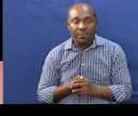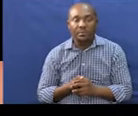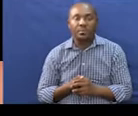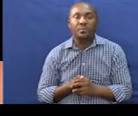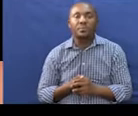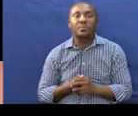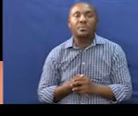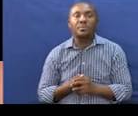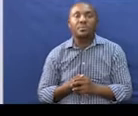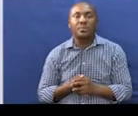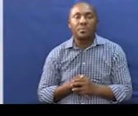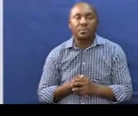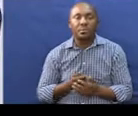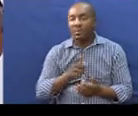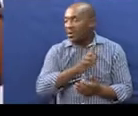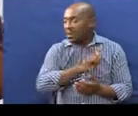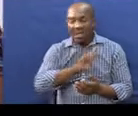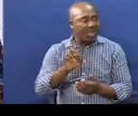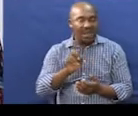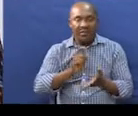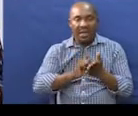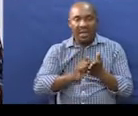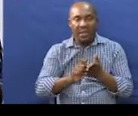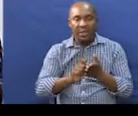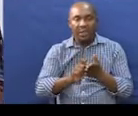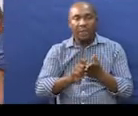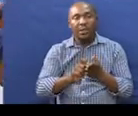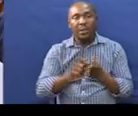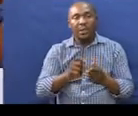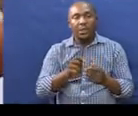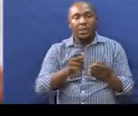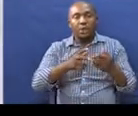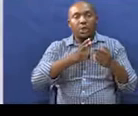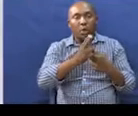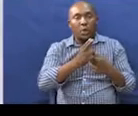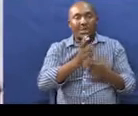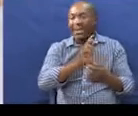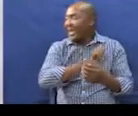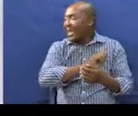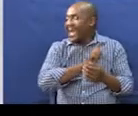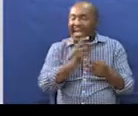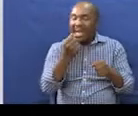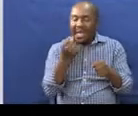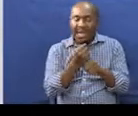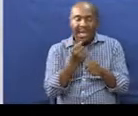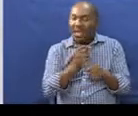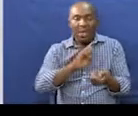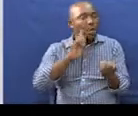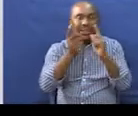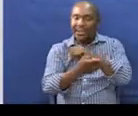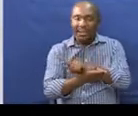Never write the solution did not turn. The solution turned from the said color of